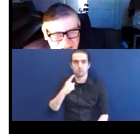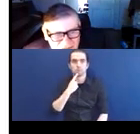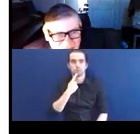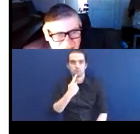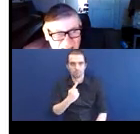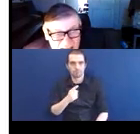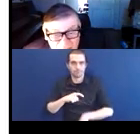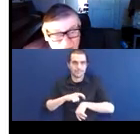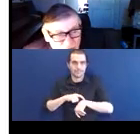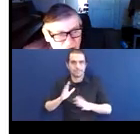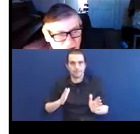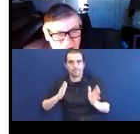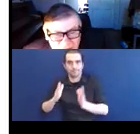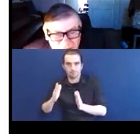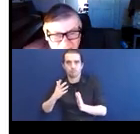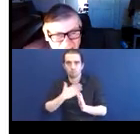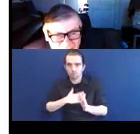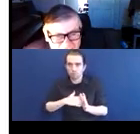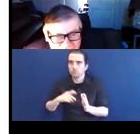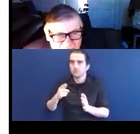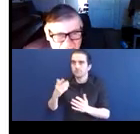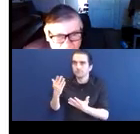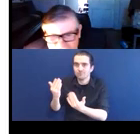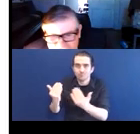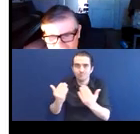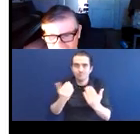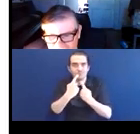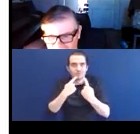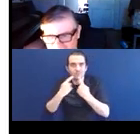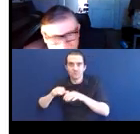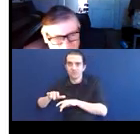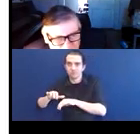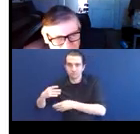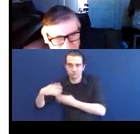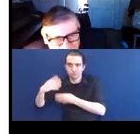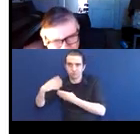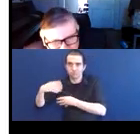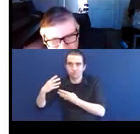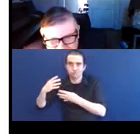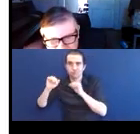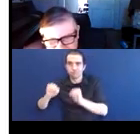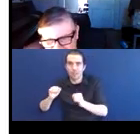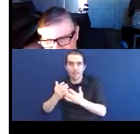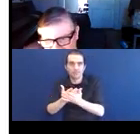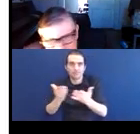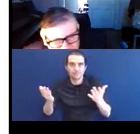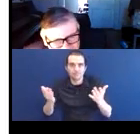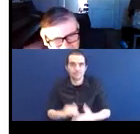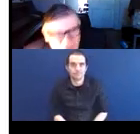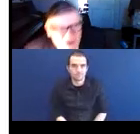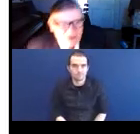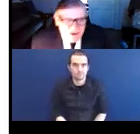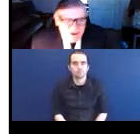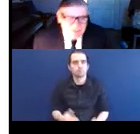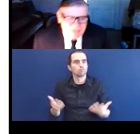countries, is number 4. And number 5, what should governments do to improve the employment position of disabled people in